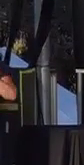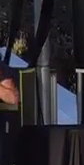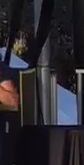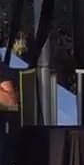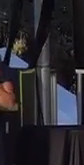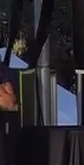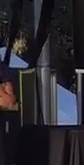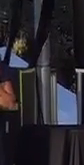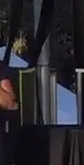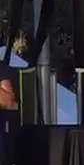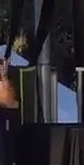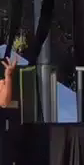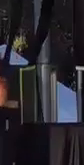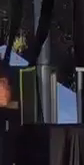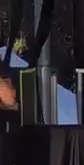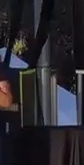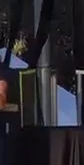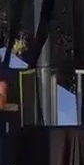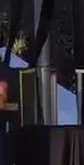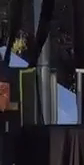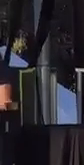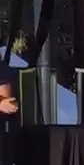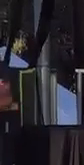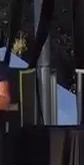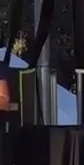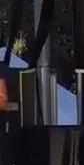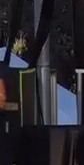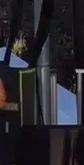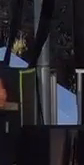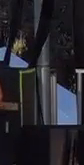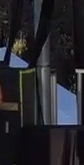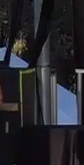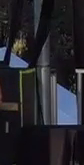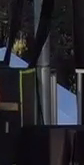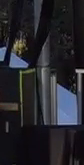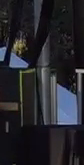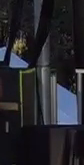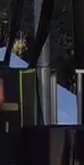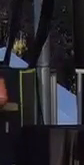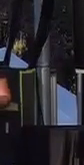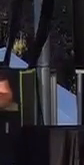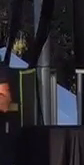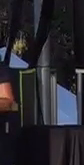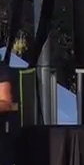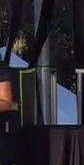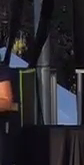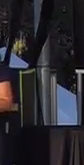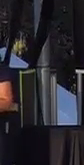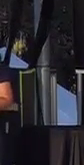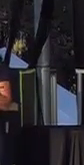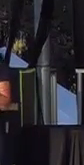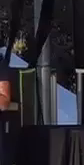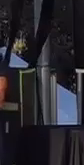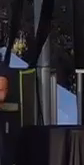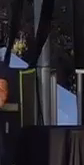integrating women into our military, where they earn equal pay years before they're welcome in boardrooms.